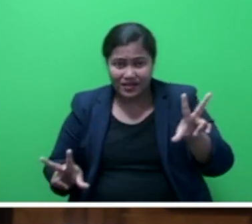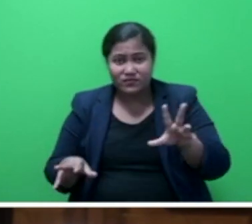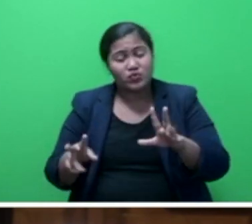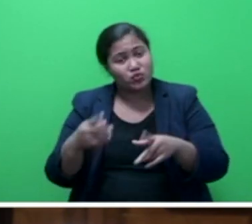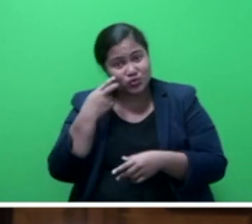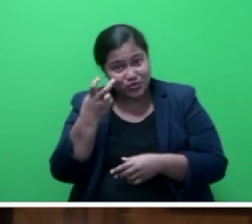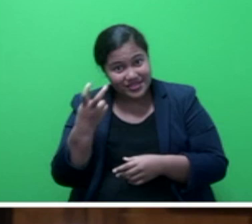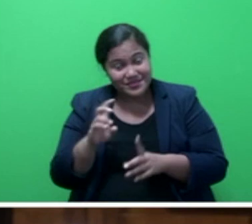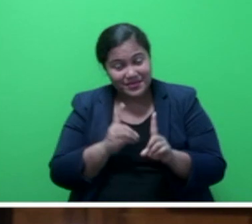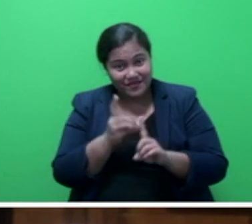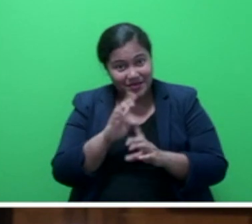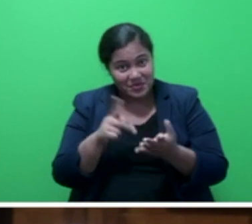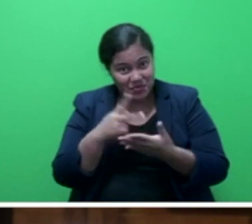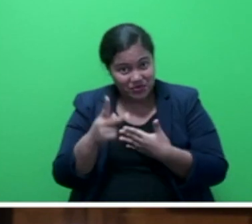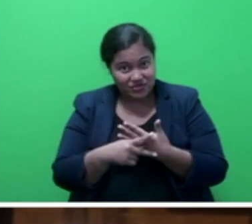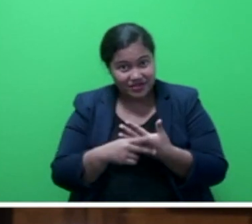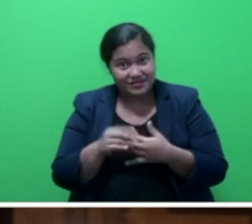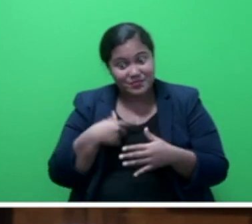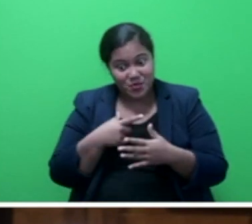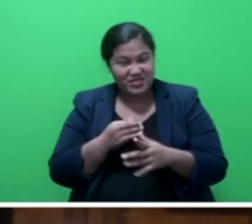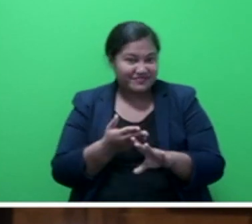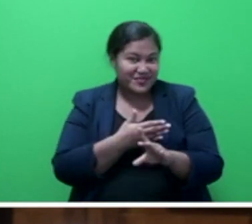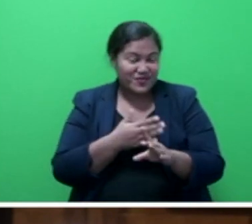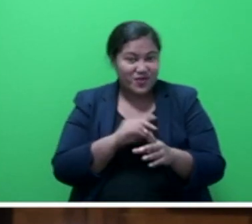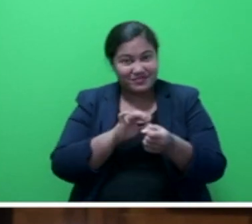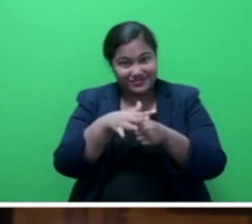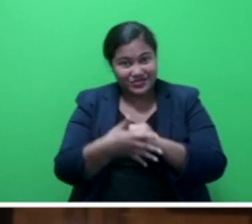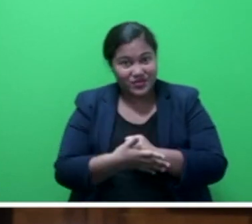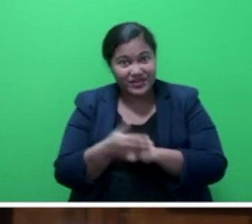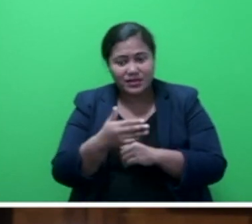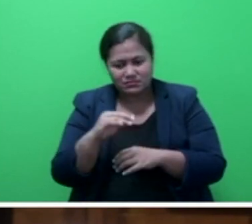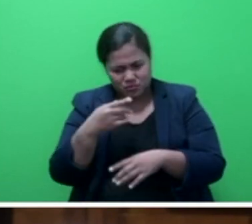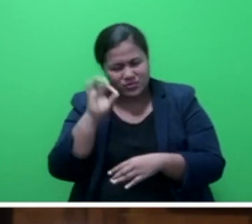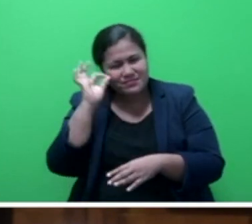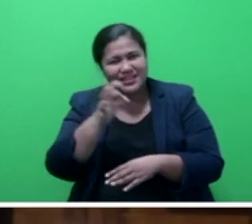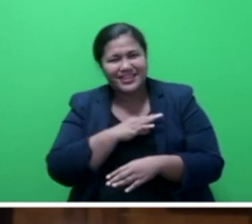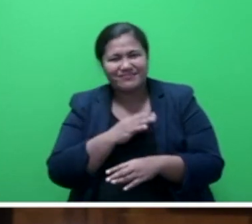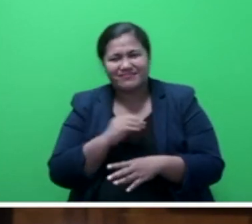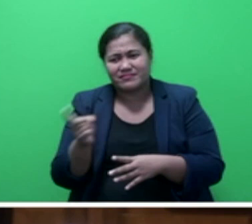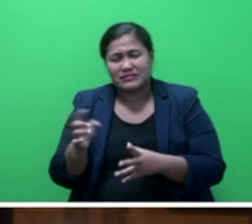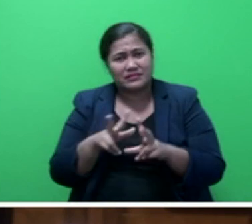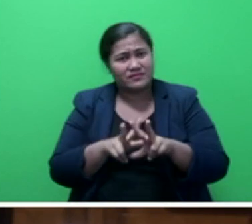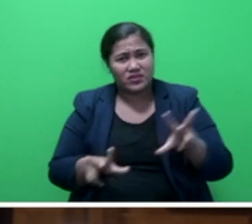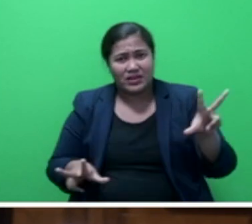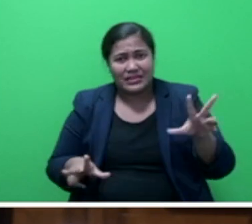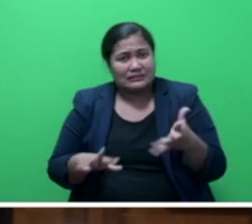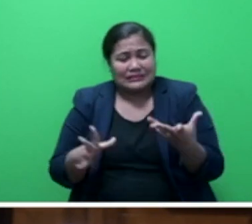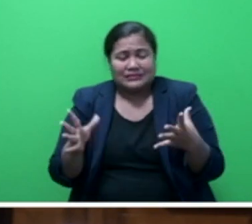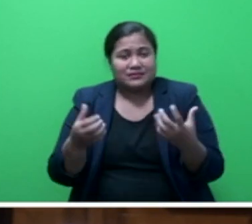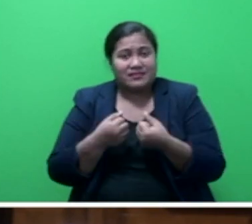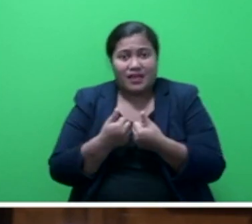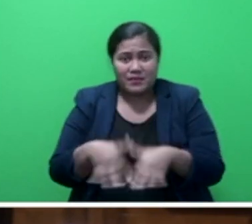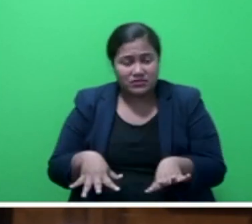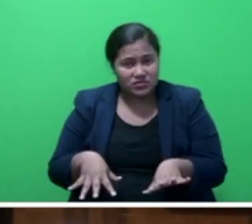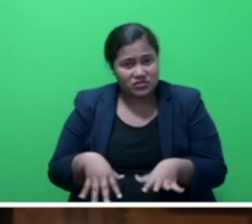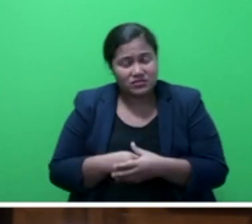because we have been, even prior to COVID-19, we believe that Vanuatu is completely underutilized, and indeed